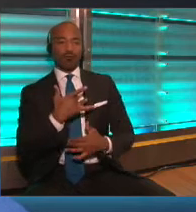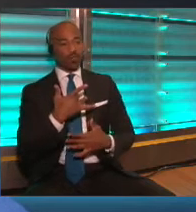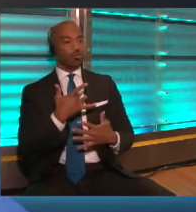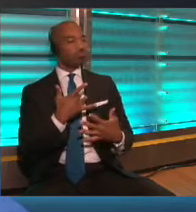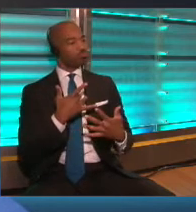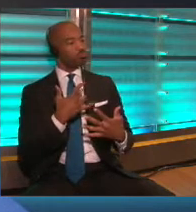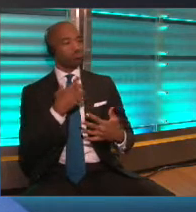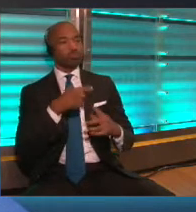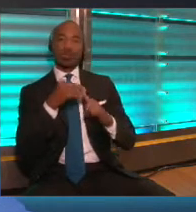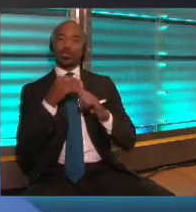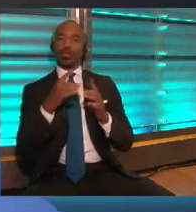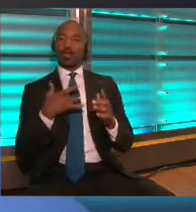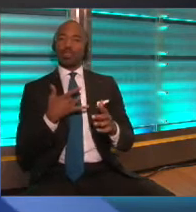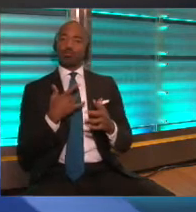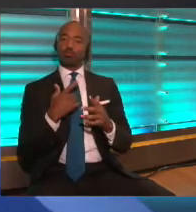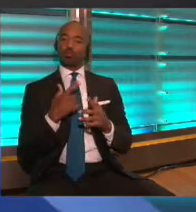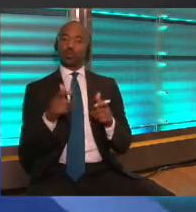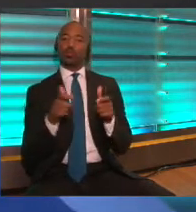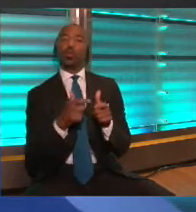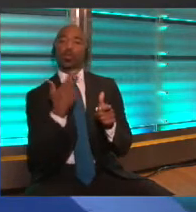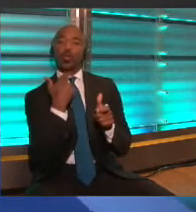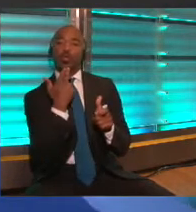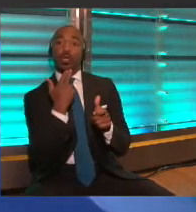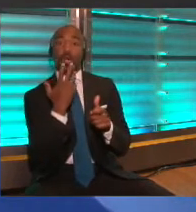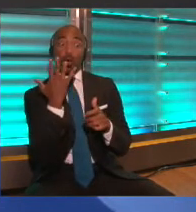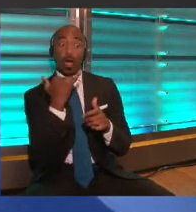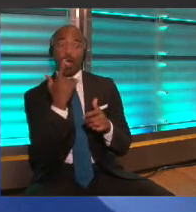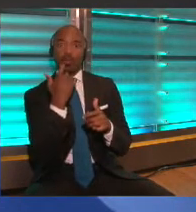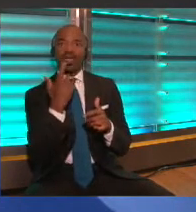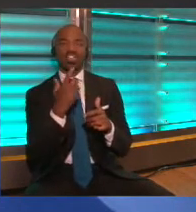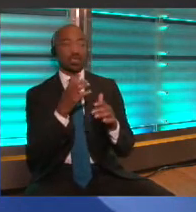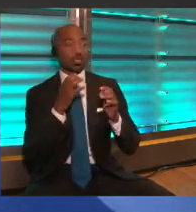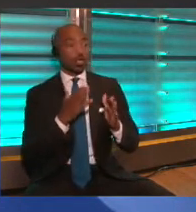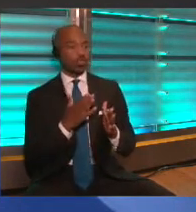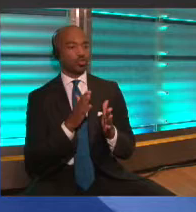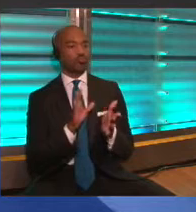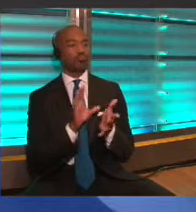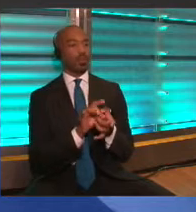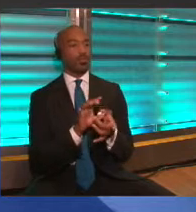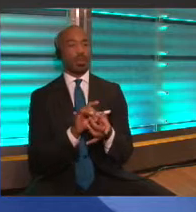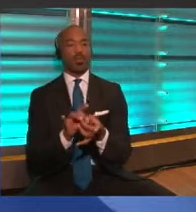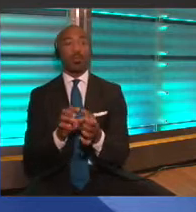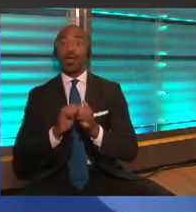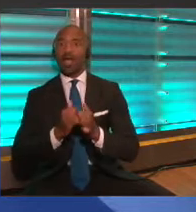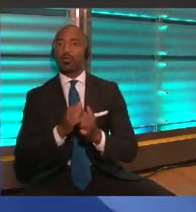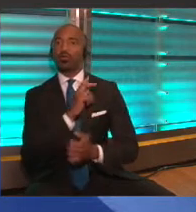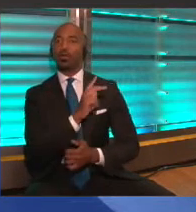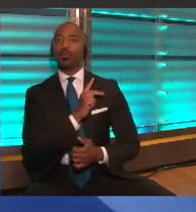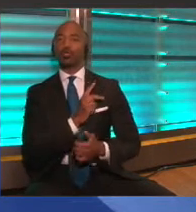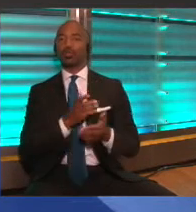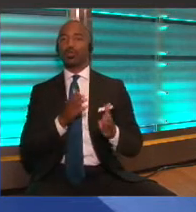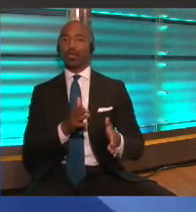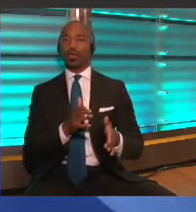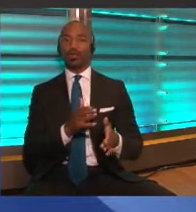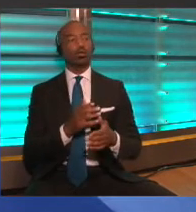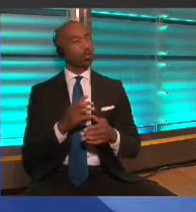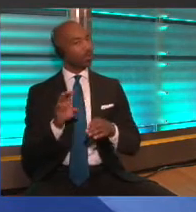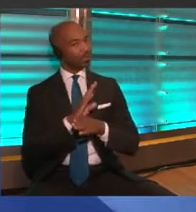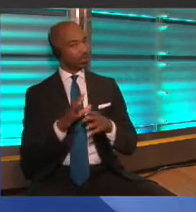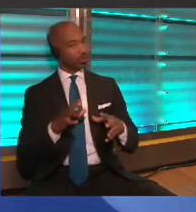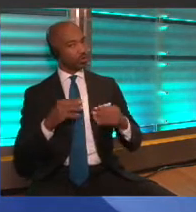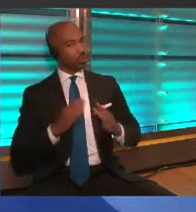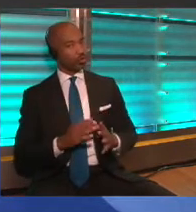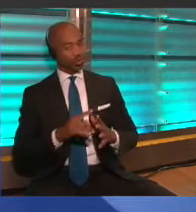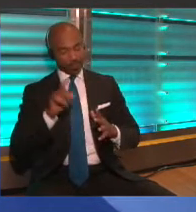smallness. How we've done that is we've been able to connect with our customers on a personal level. And as an entrepreneur, it is critically important to be able